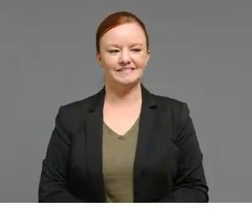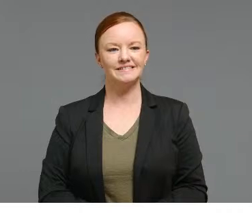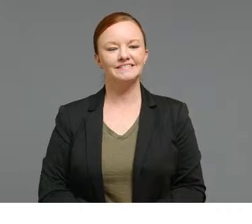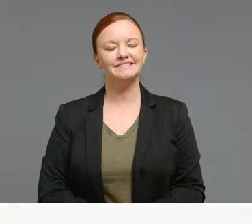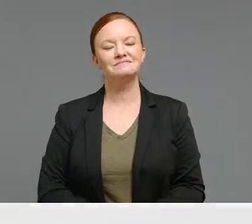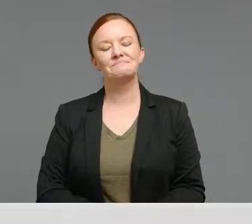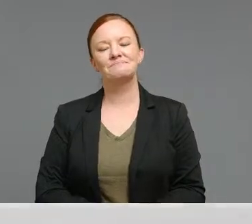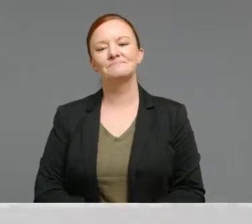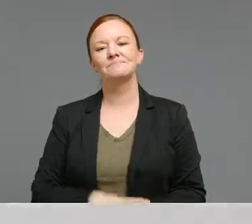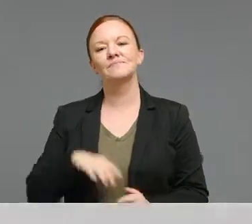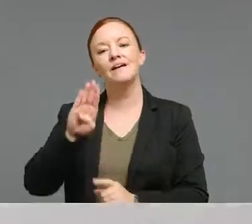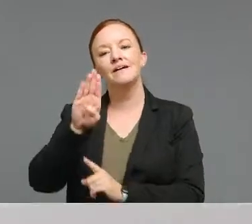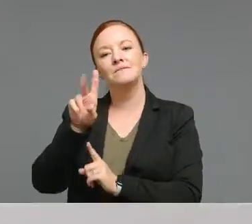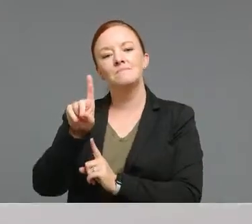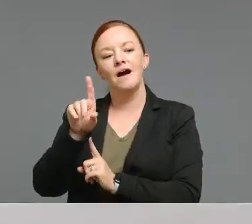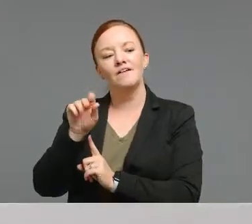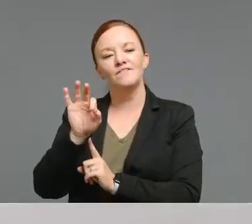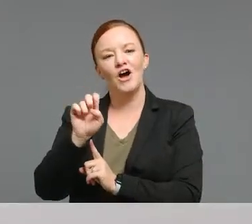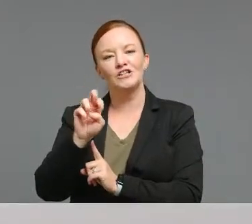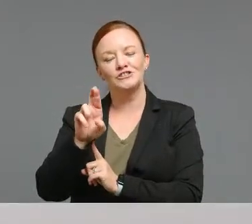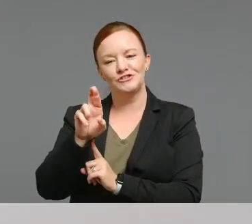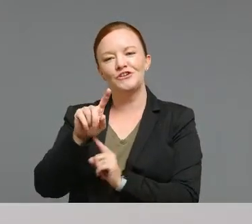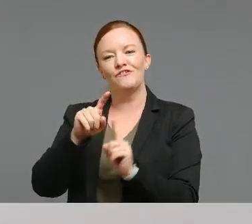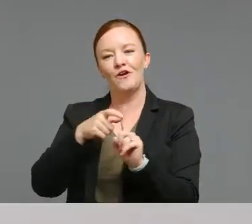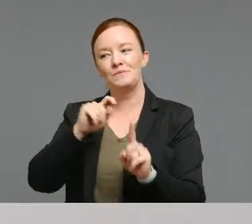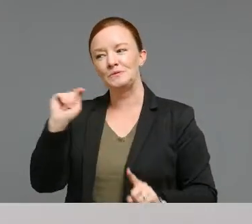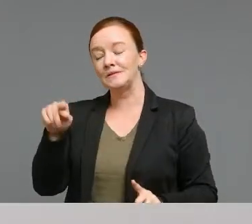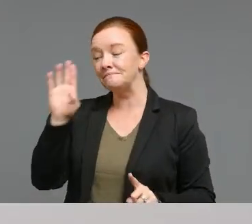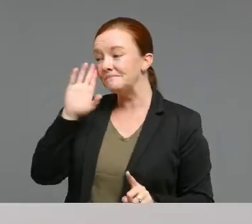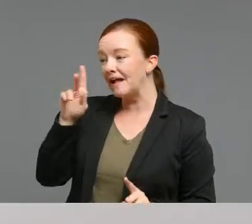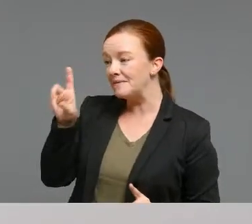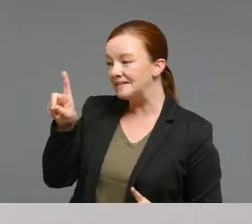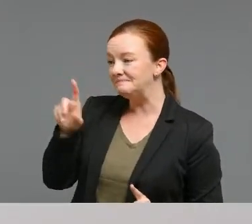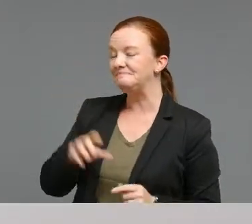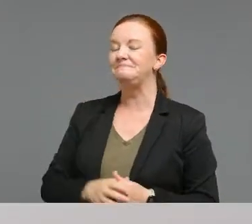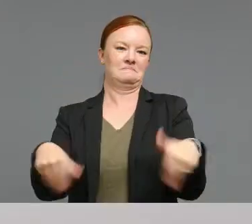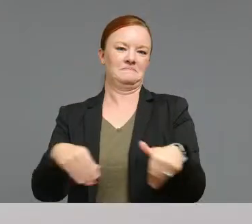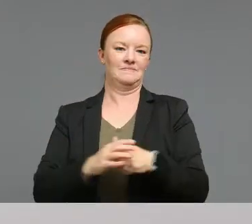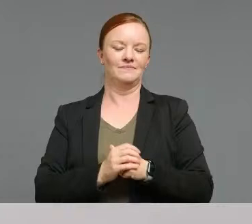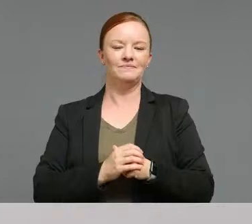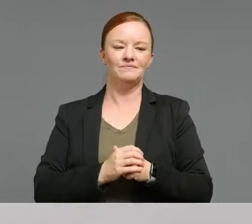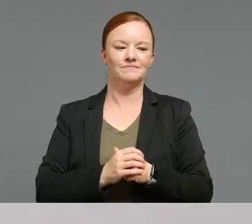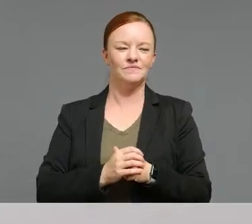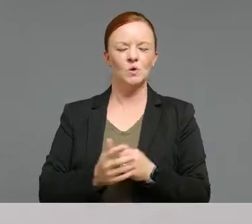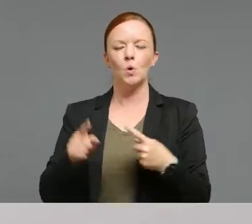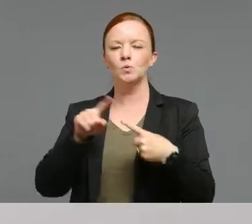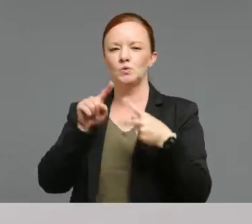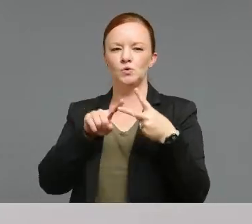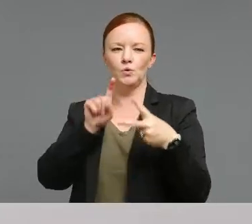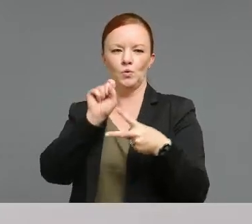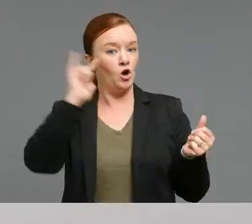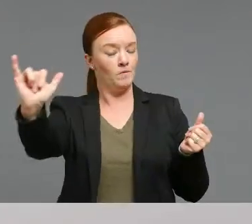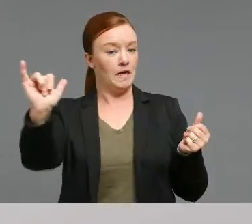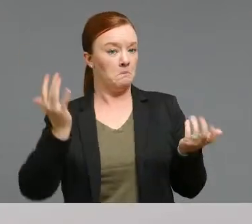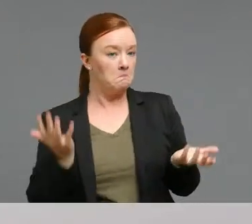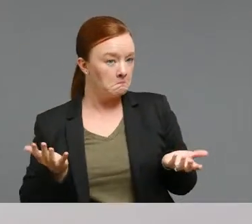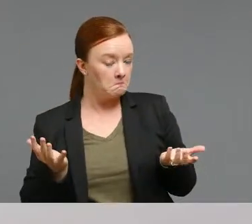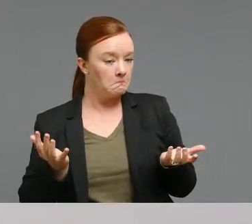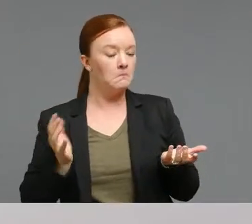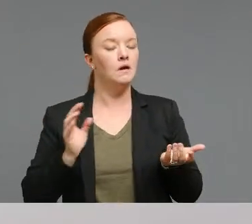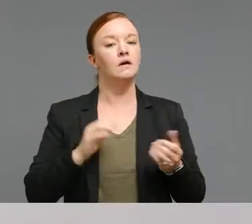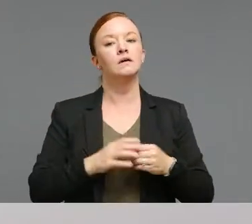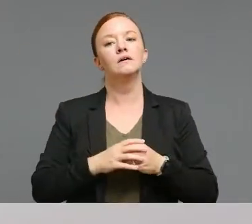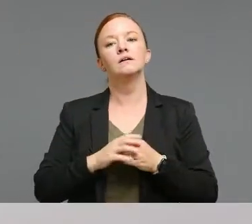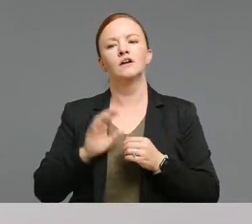is Bud Foster in Tucson. Hi, Bud. Question for you. I have just two questions, quick questions. The